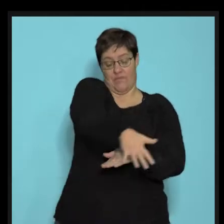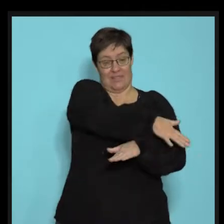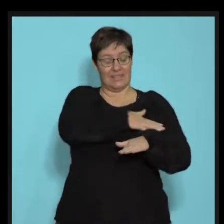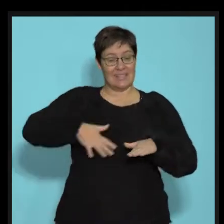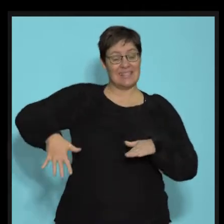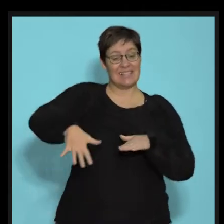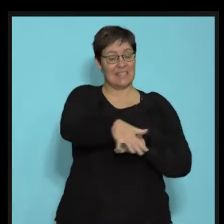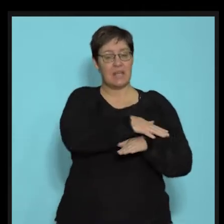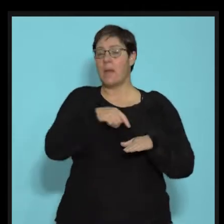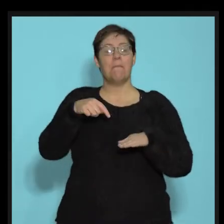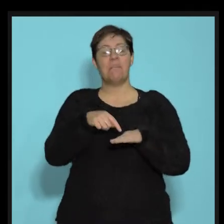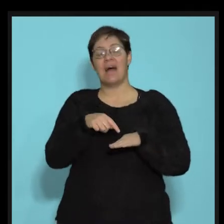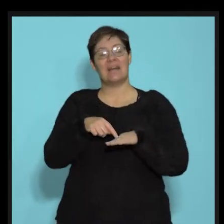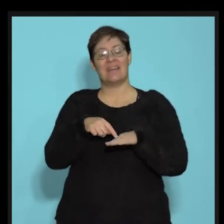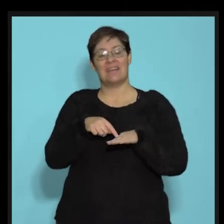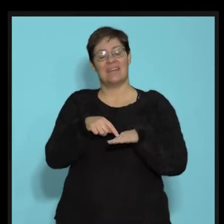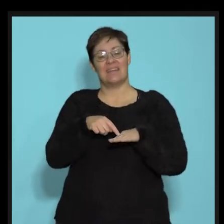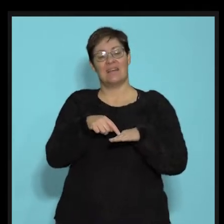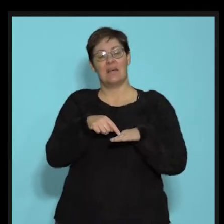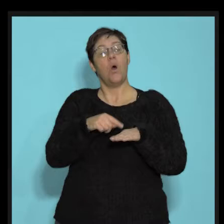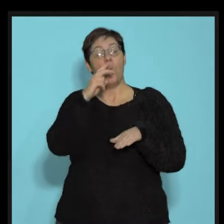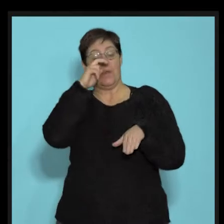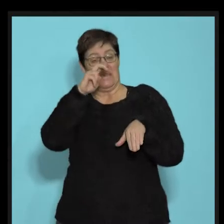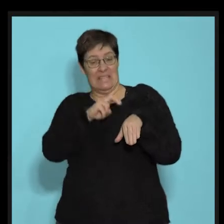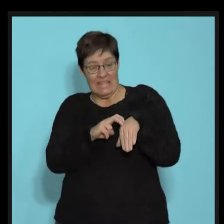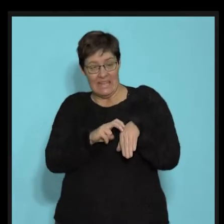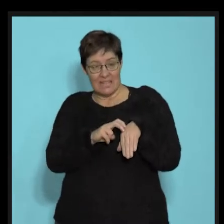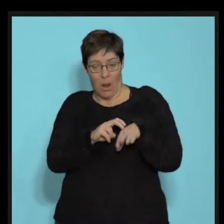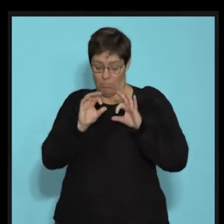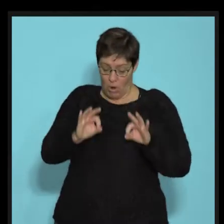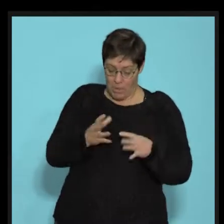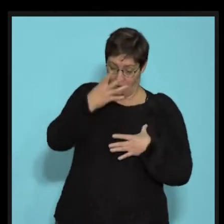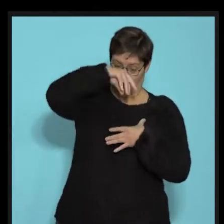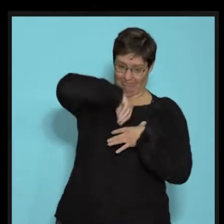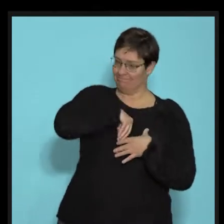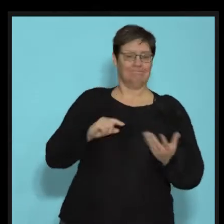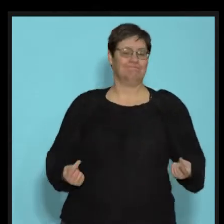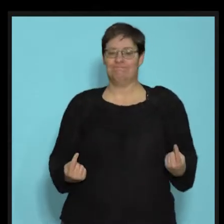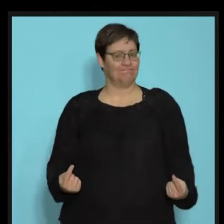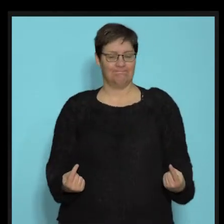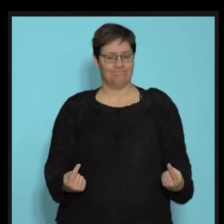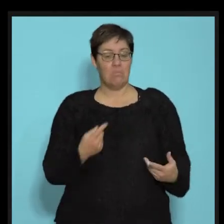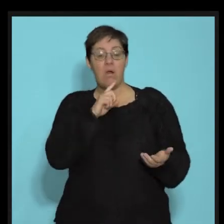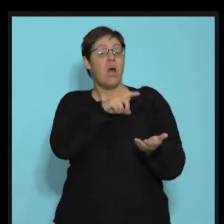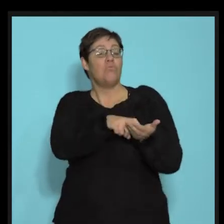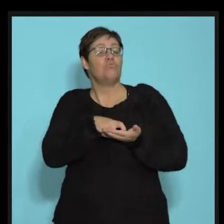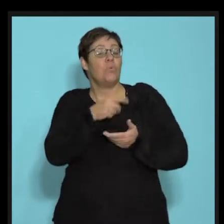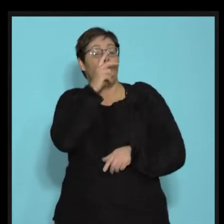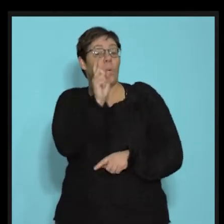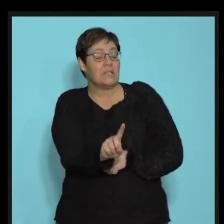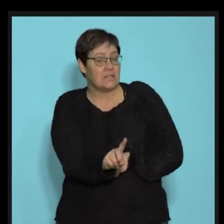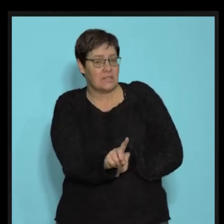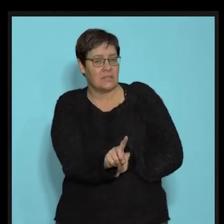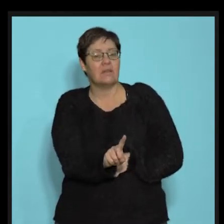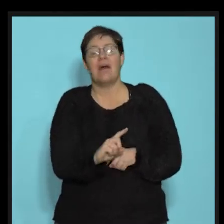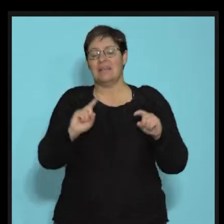surface area, but they're not able to get in the things that they need properly. So what they're going to require is they're going to